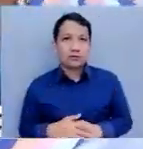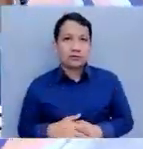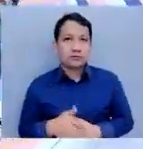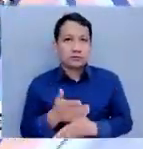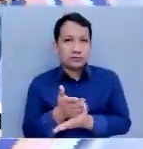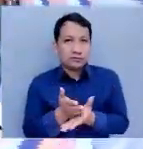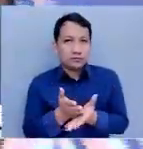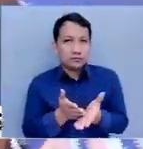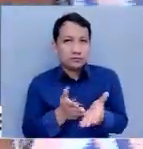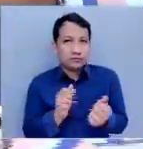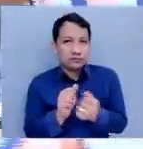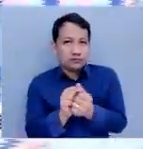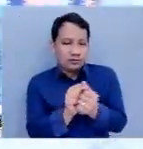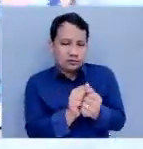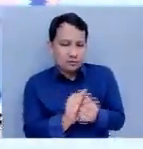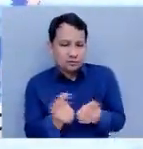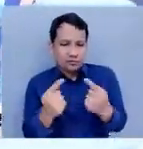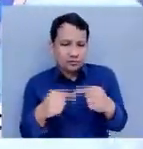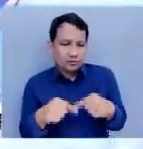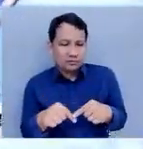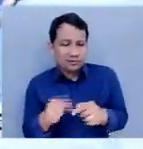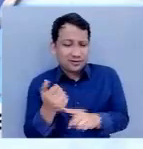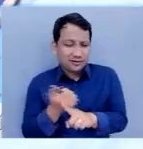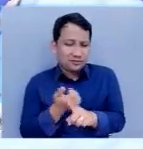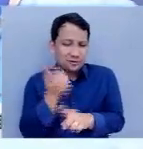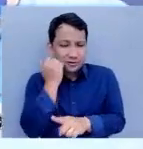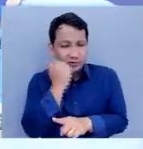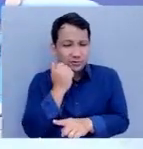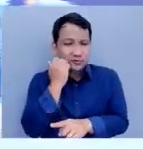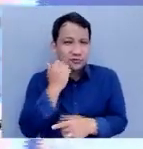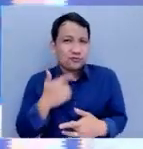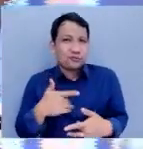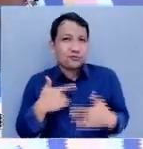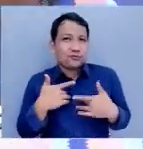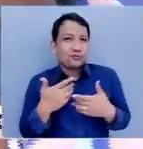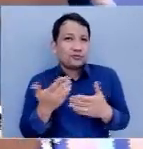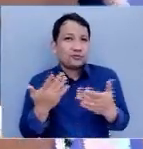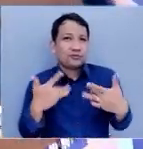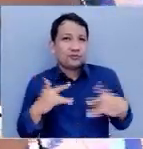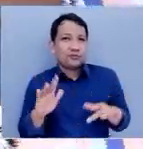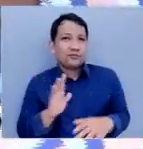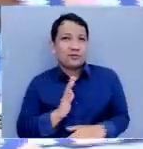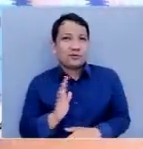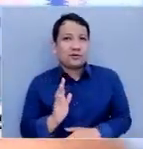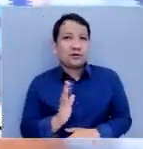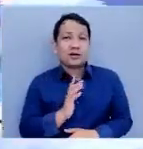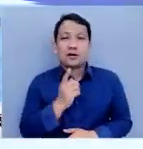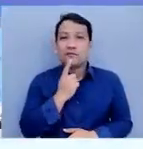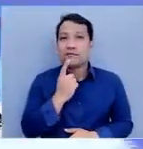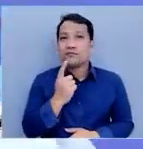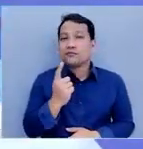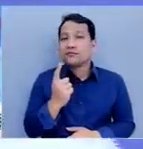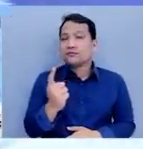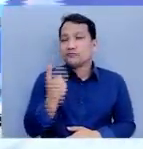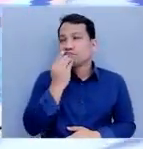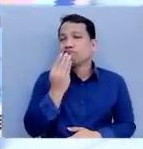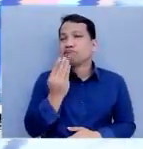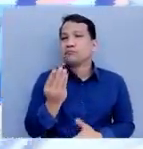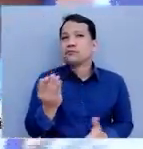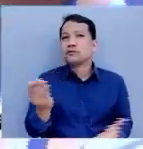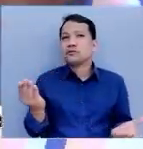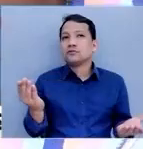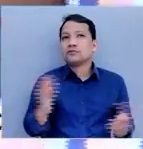by the way you move. Everything 100 proof. I'm just taking in the view of